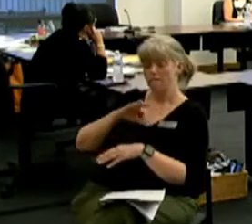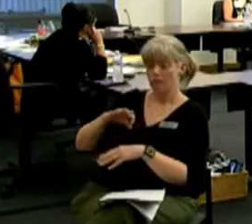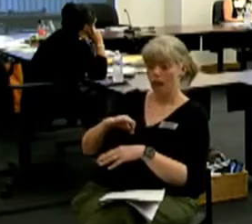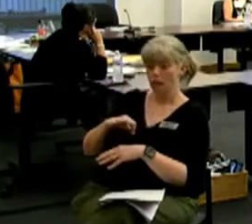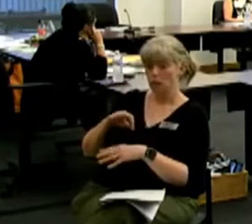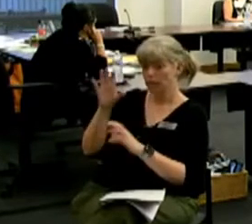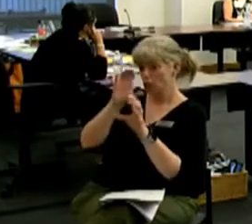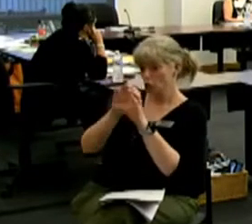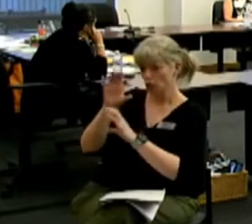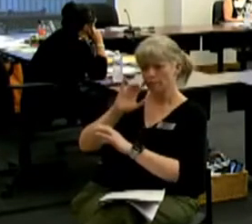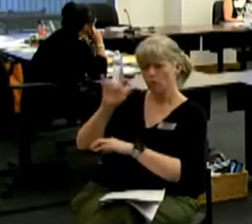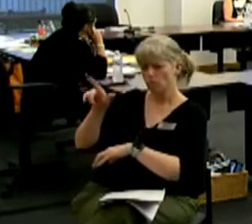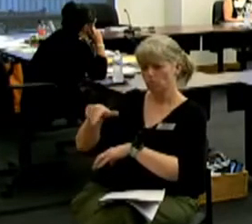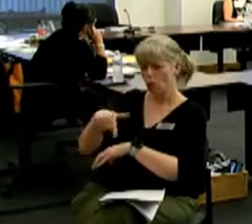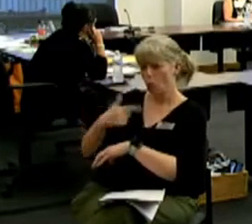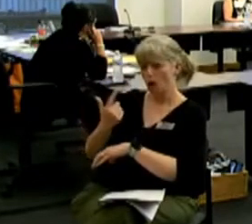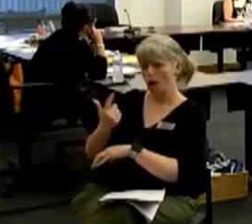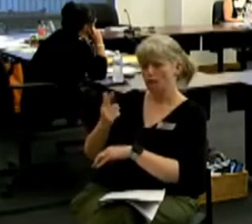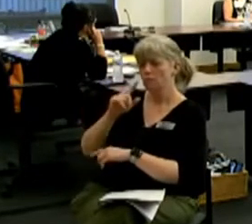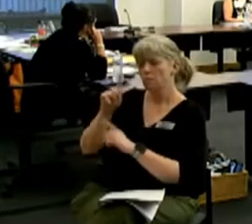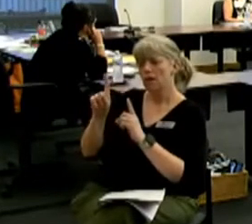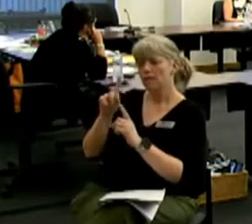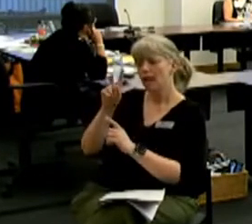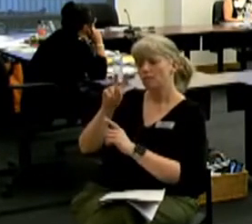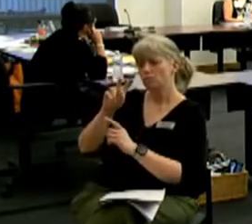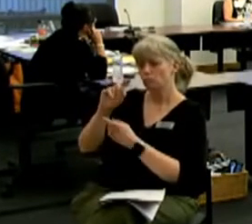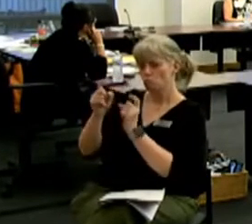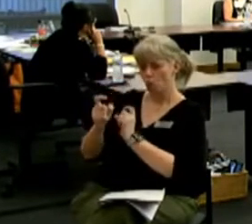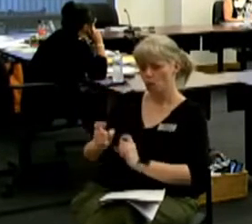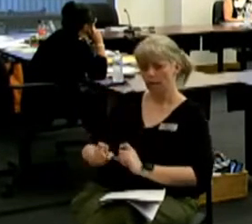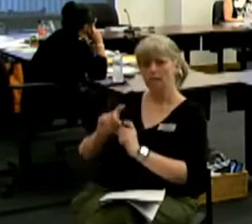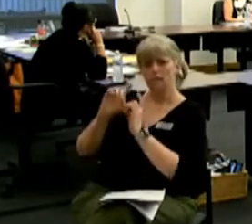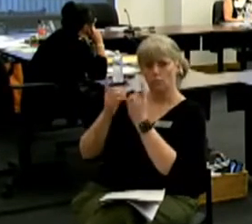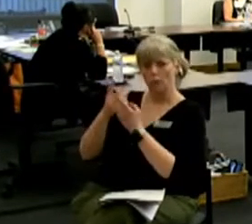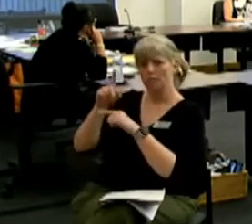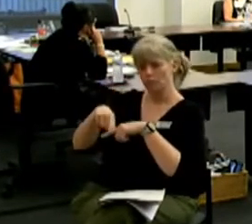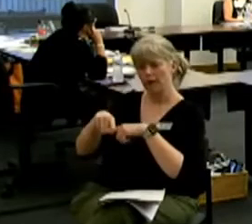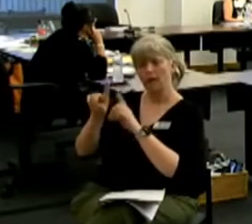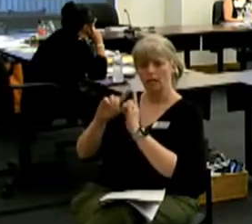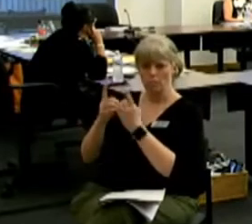faculty search for a little while, but that rotates within departments,